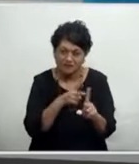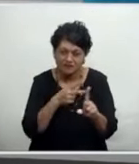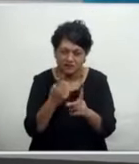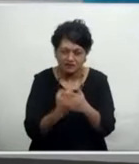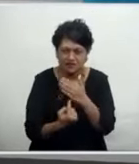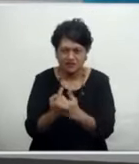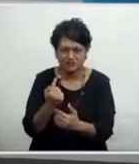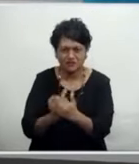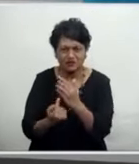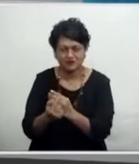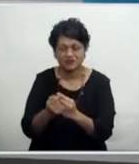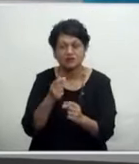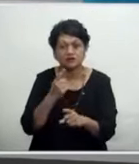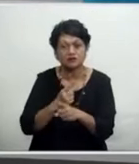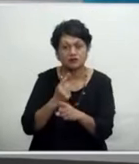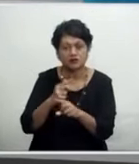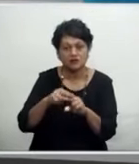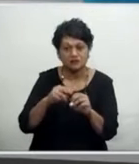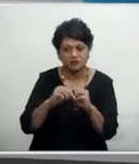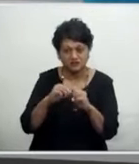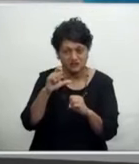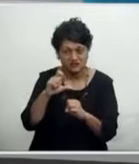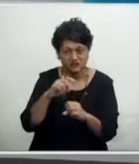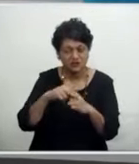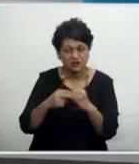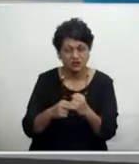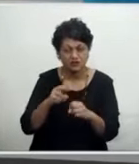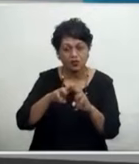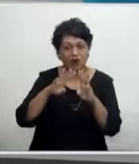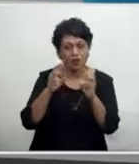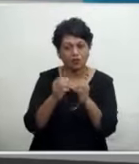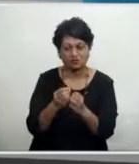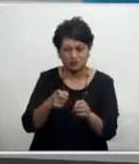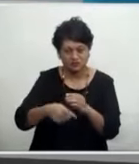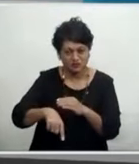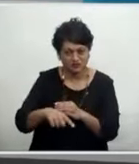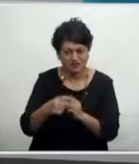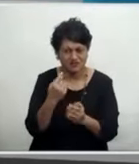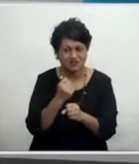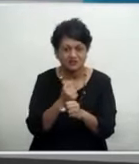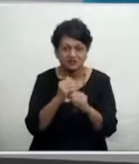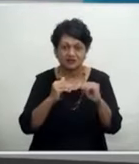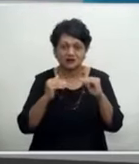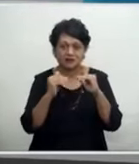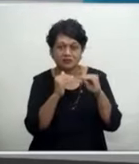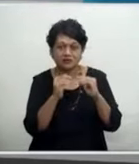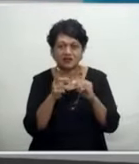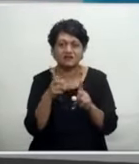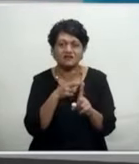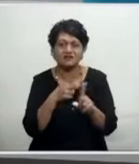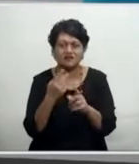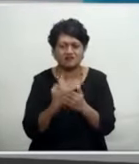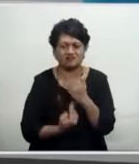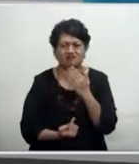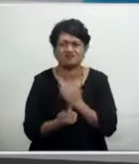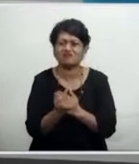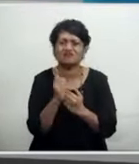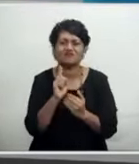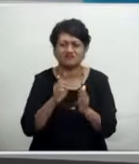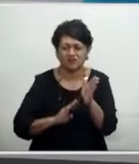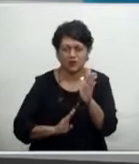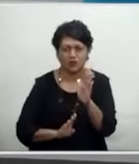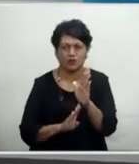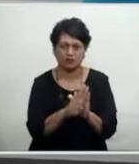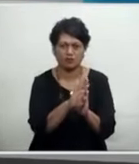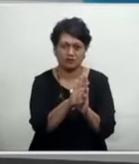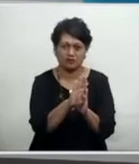FBC News at a regional workshop in Suwa, Ali states that gender-based violence in the region has reached pandemic levels and